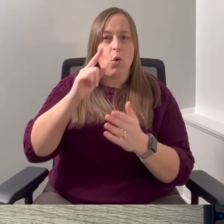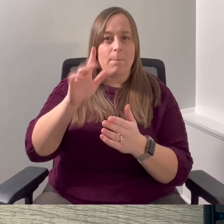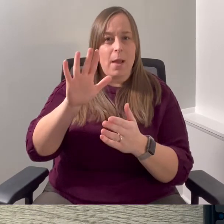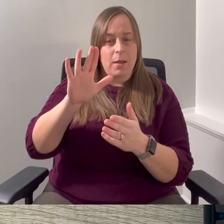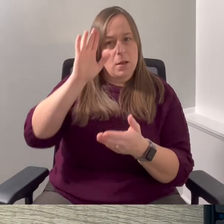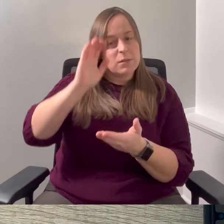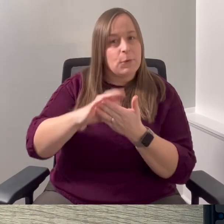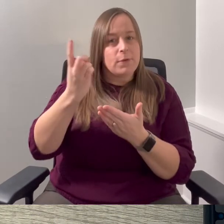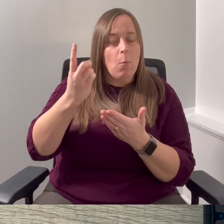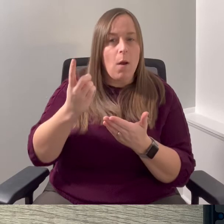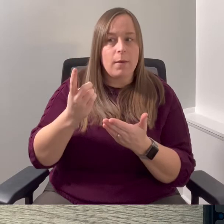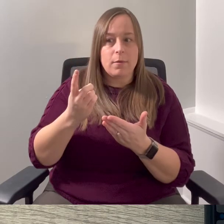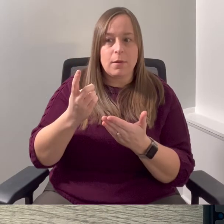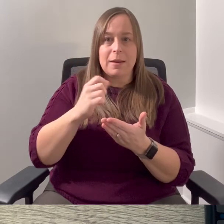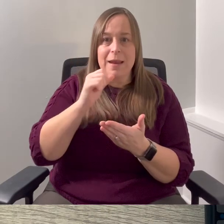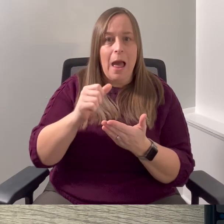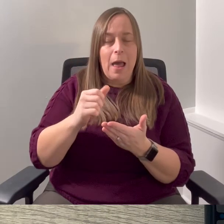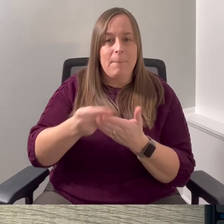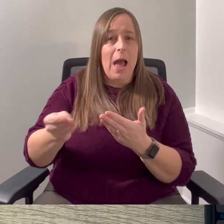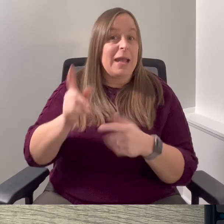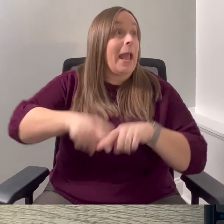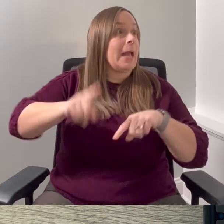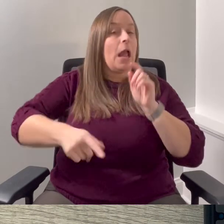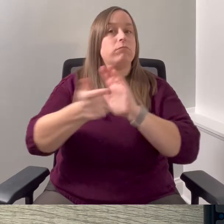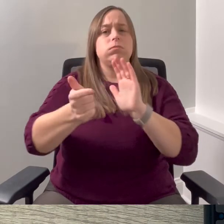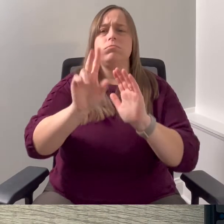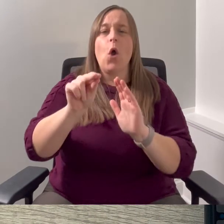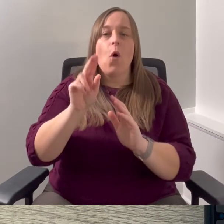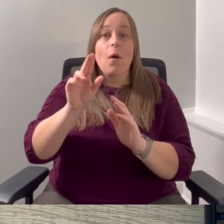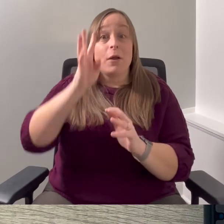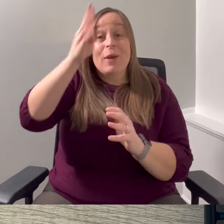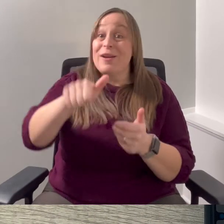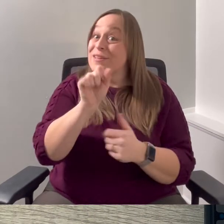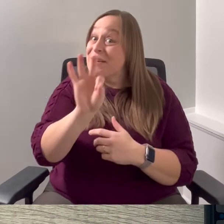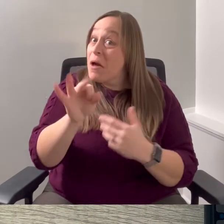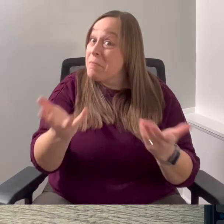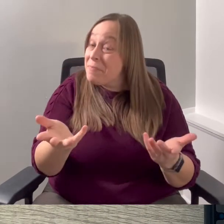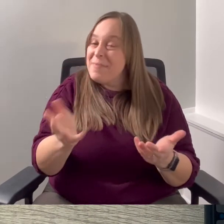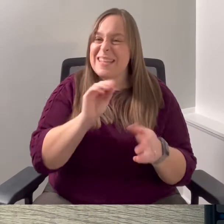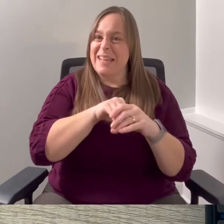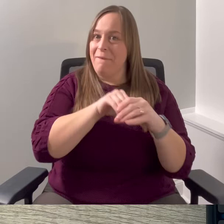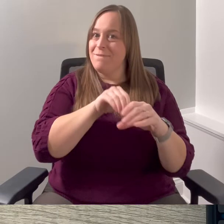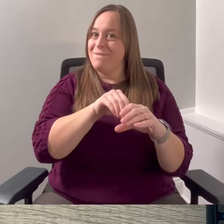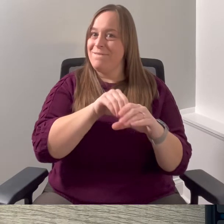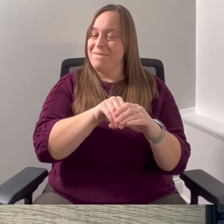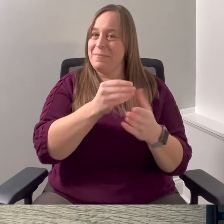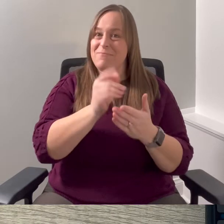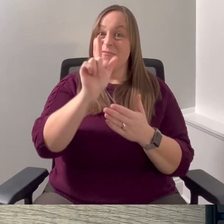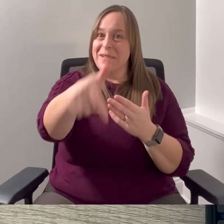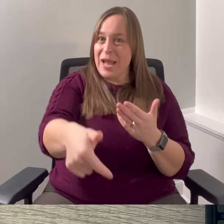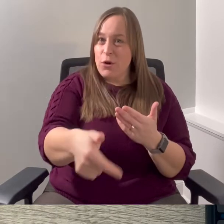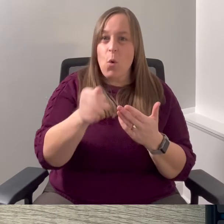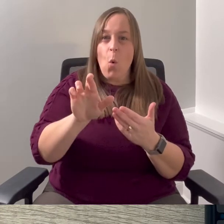I wouldn't get it. I might create another sinking fund and then save for it down the road, or for an anniversary or